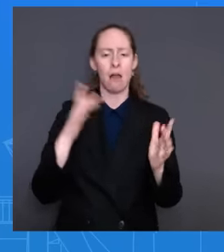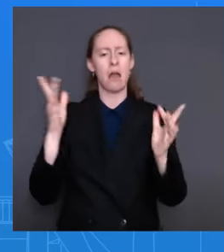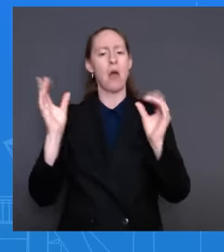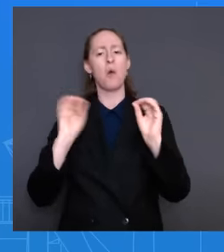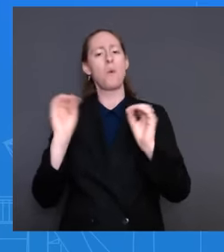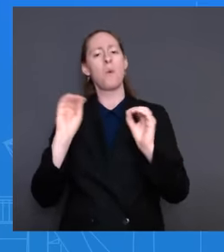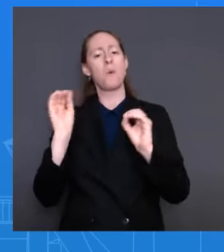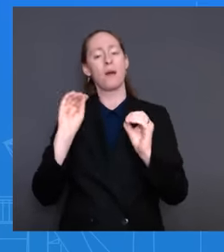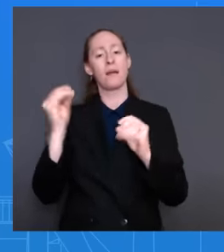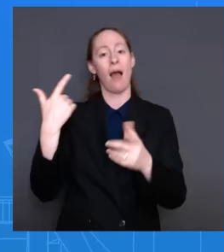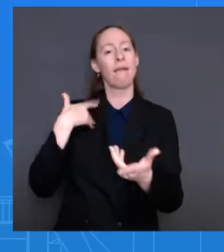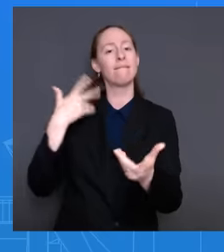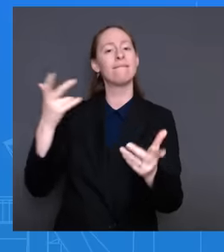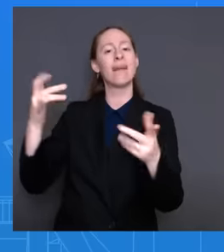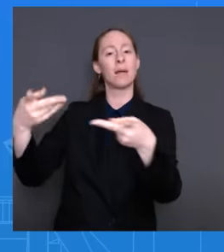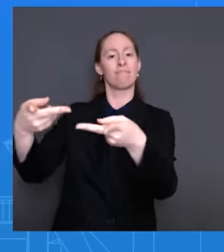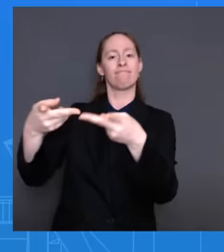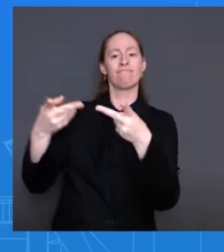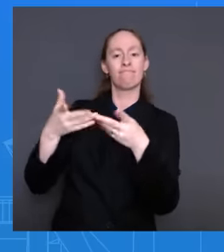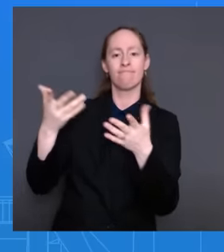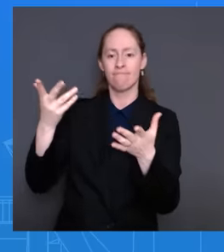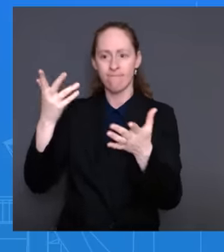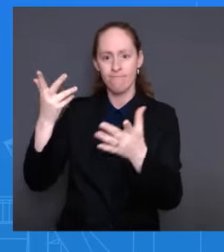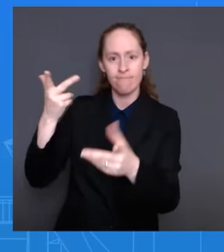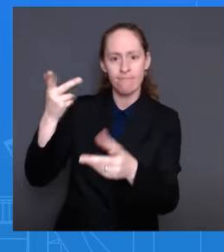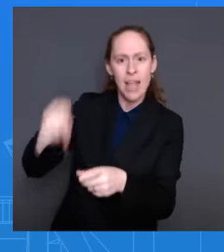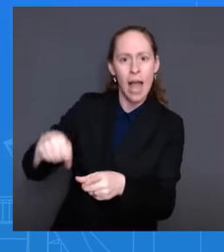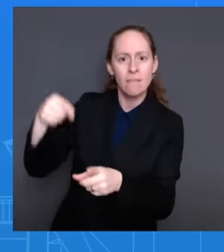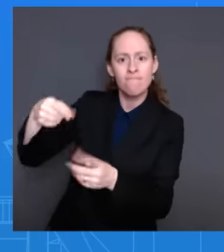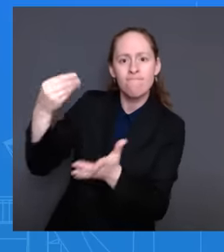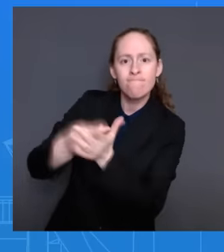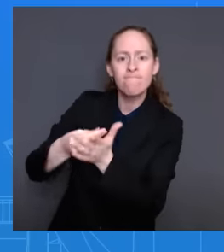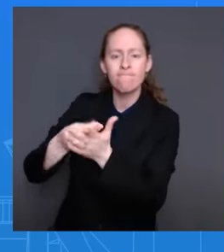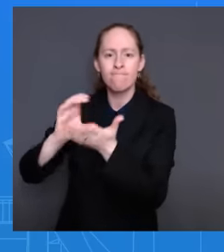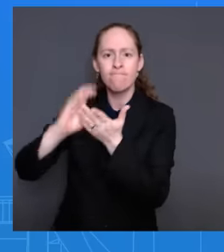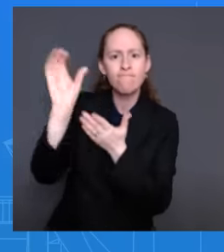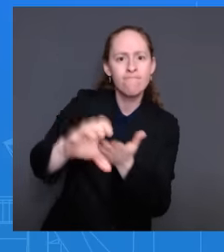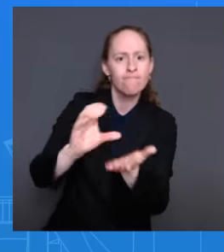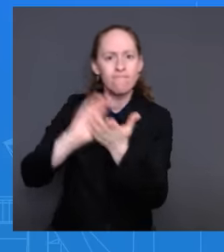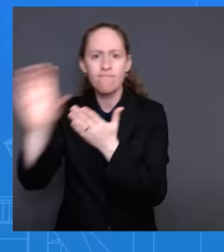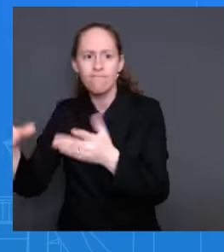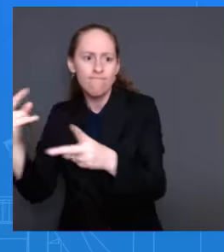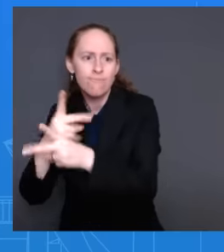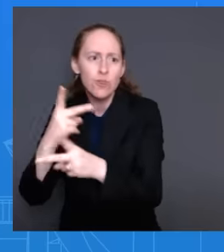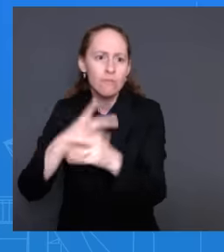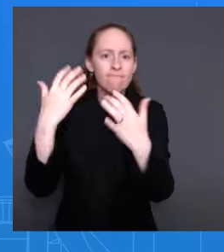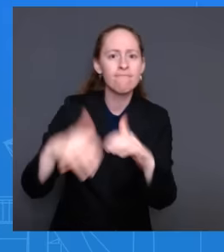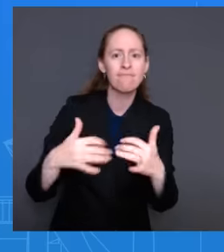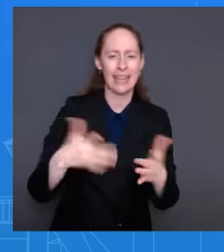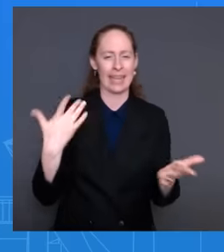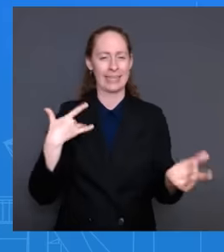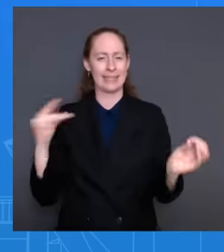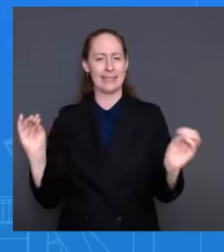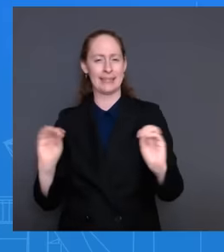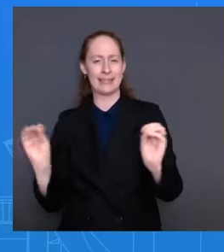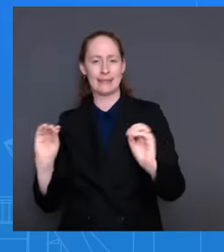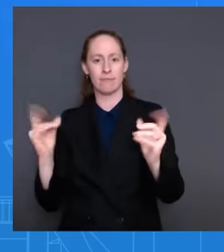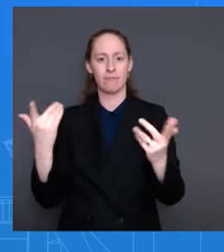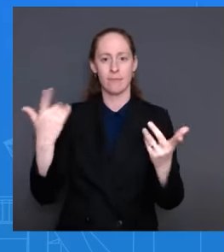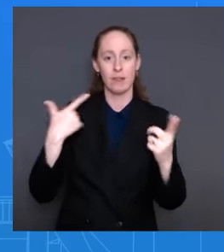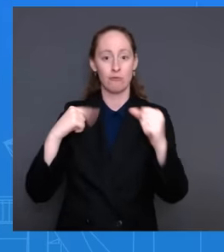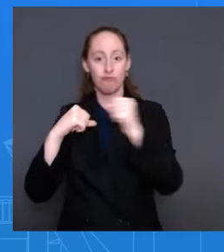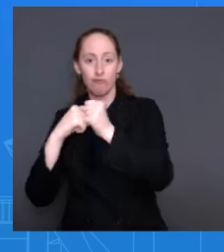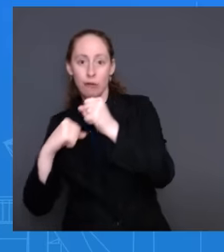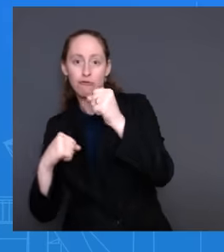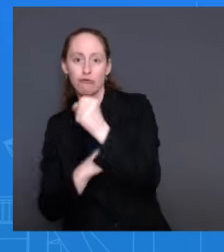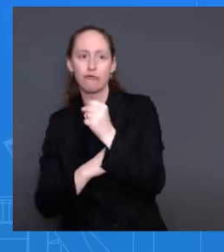to actually take on, map, and aggressively go at these challenges. Now, we've made historic progress notwithstanding that, but